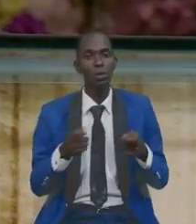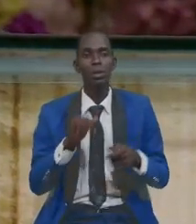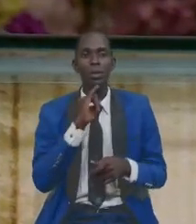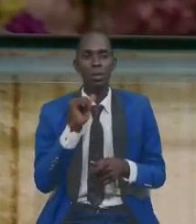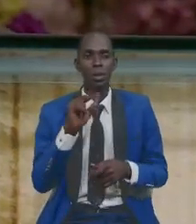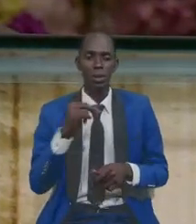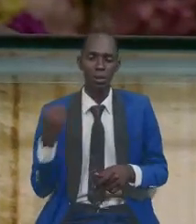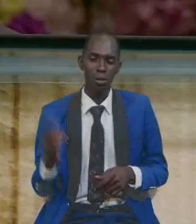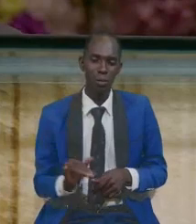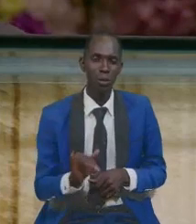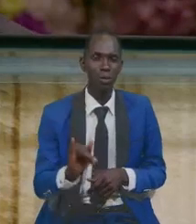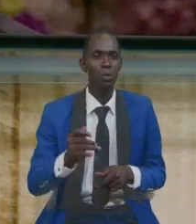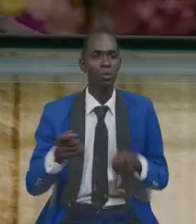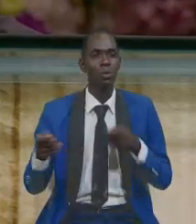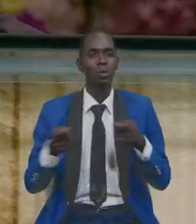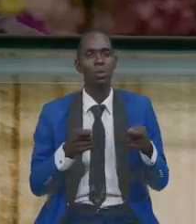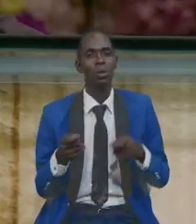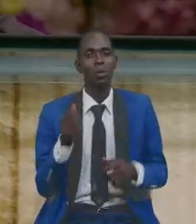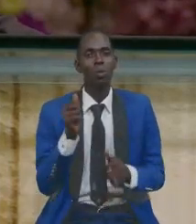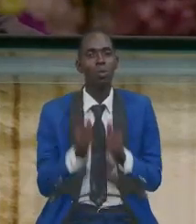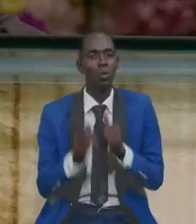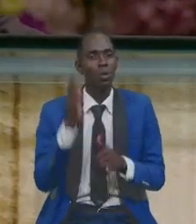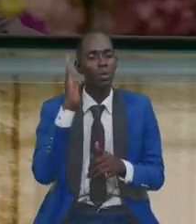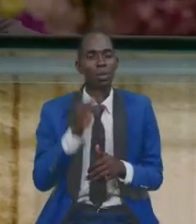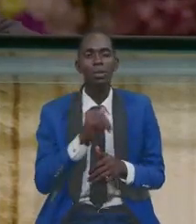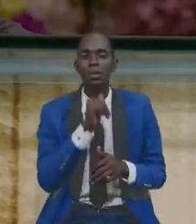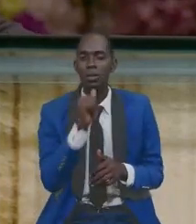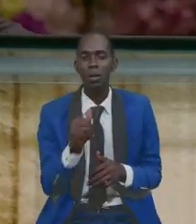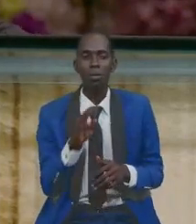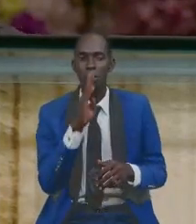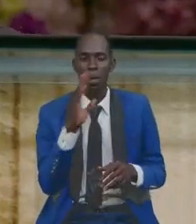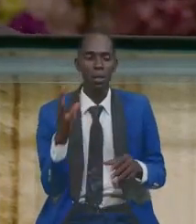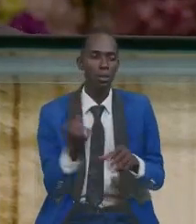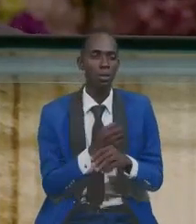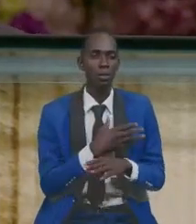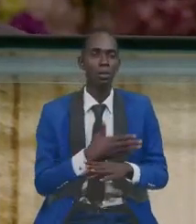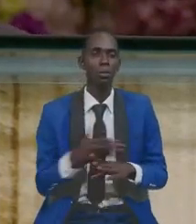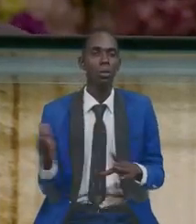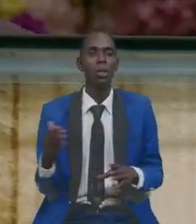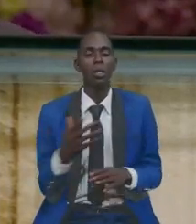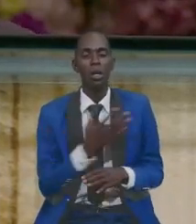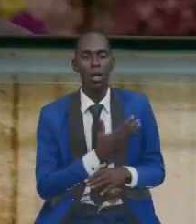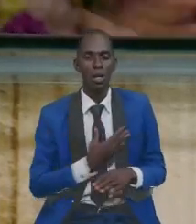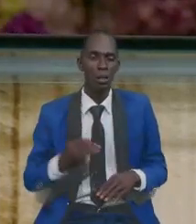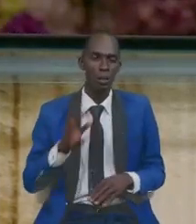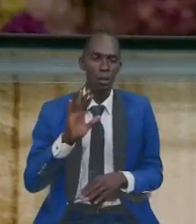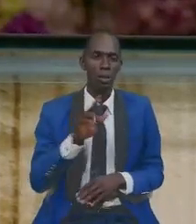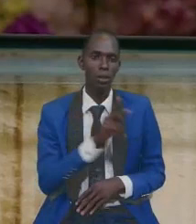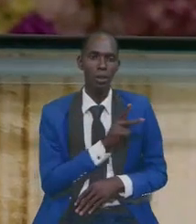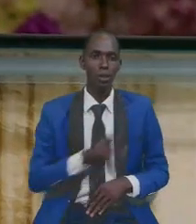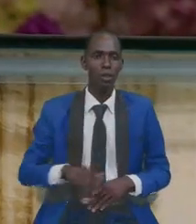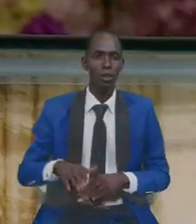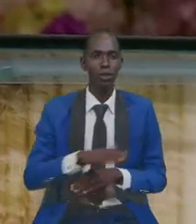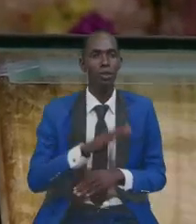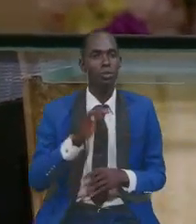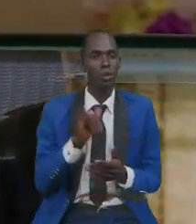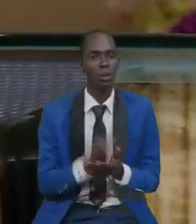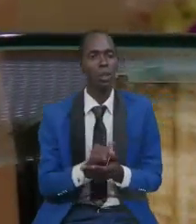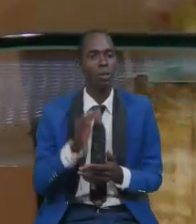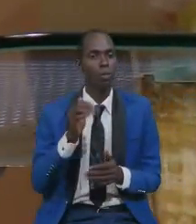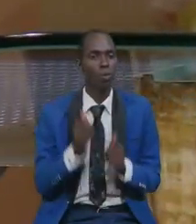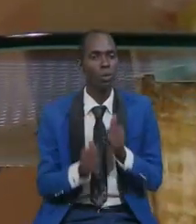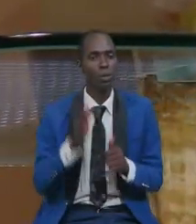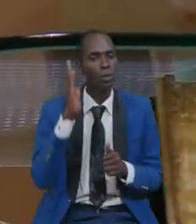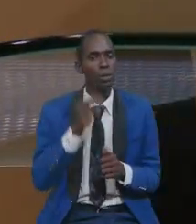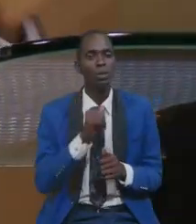everlasting dominion, and which shall not pass away, and his kingdom that